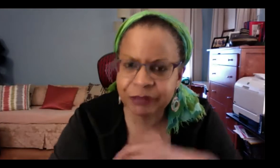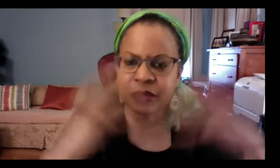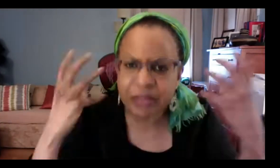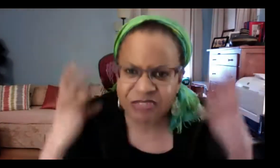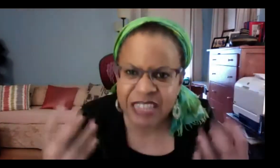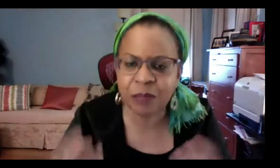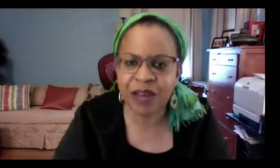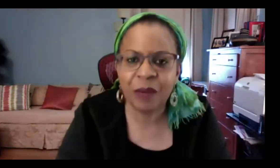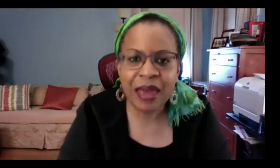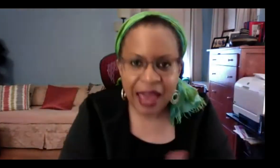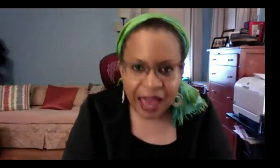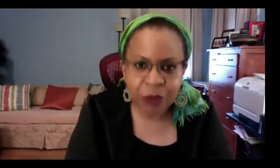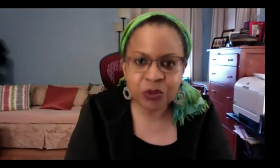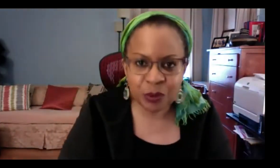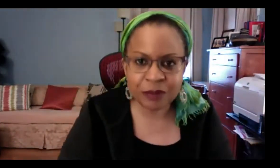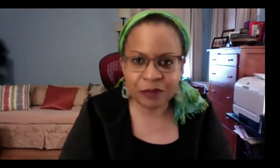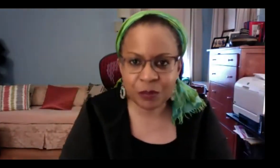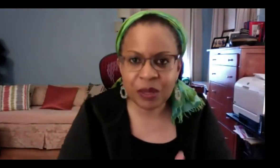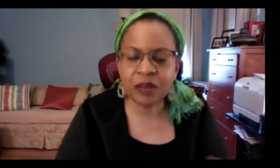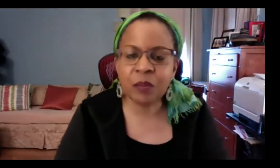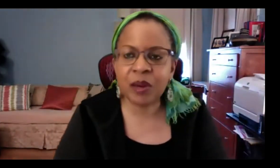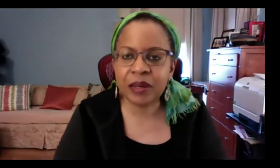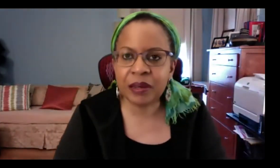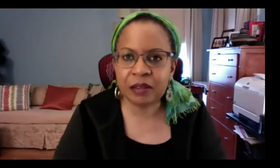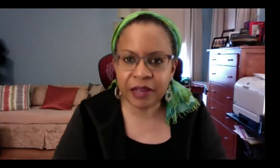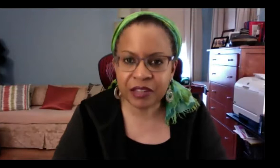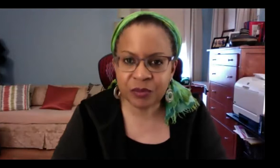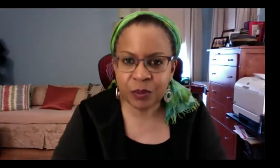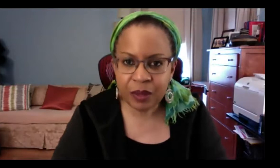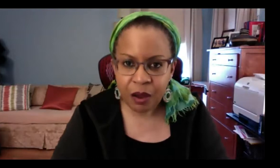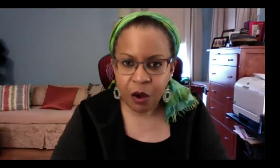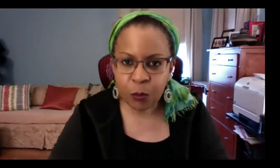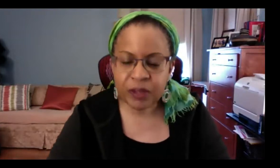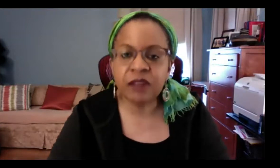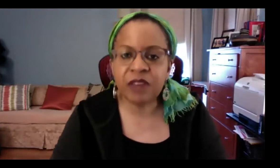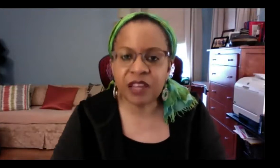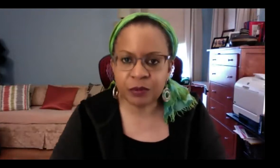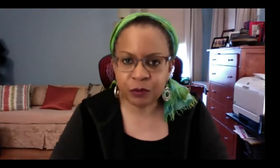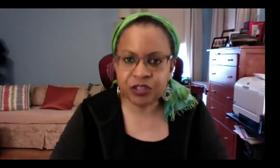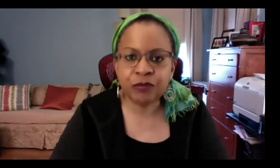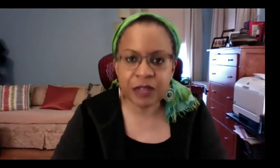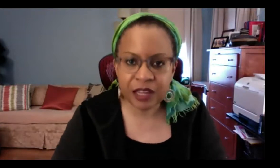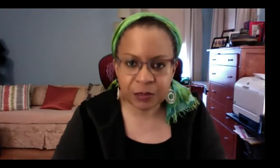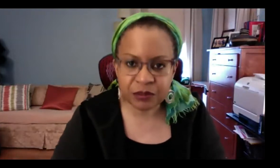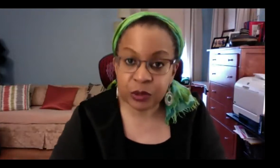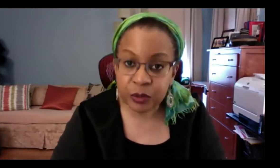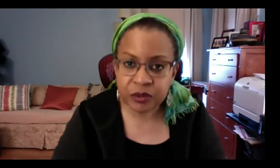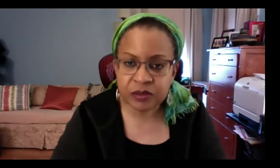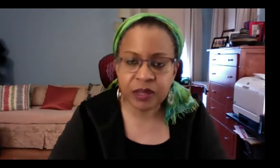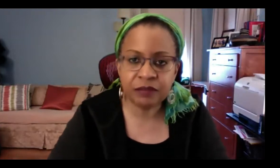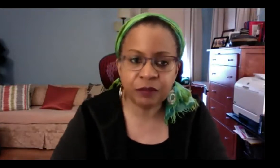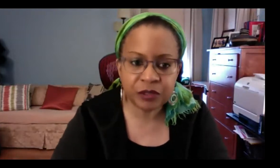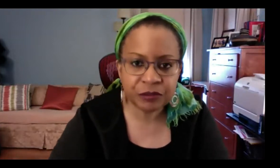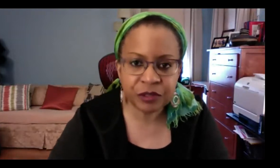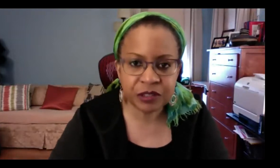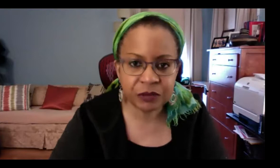to really think about how to make my classroom open and available for different types of learners